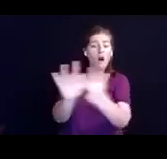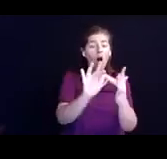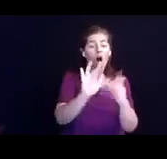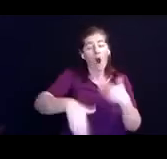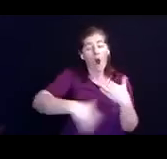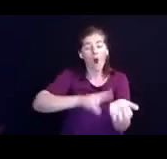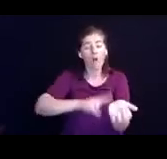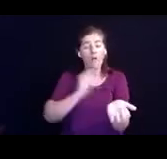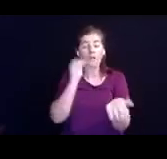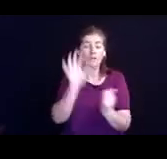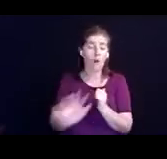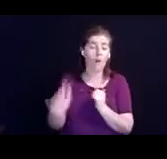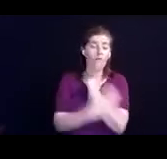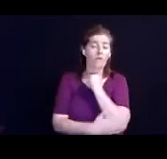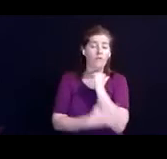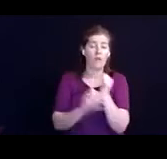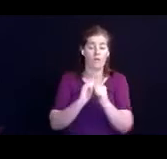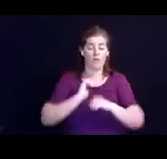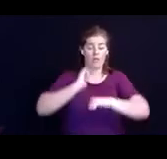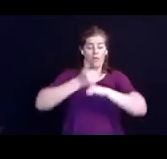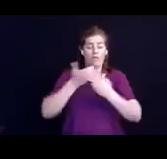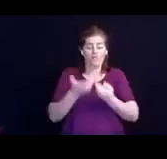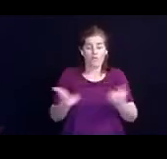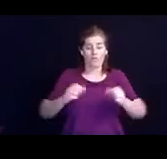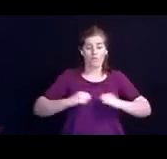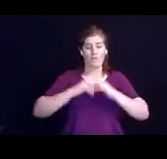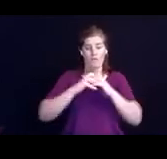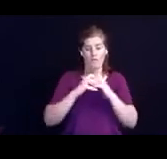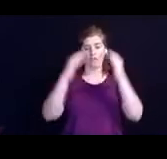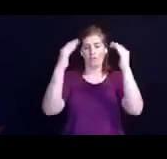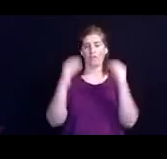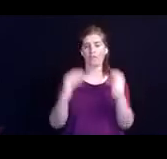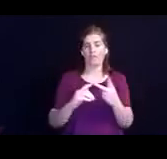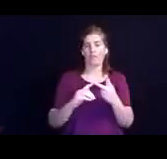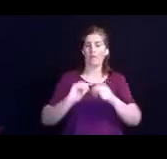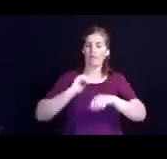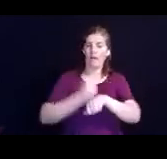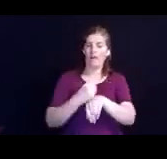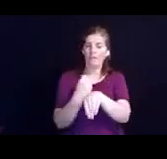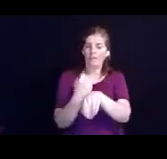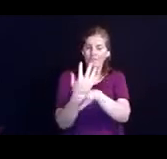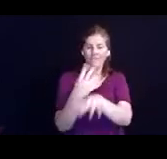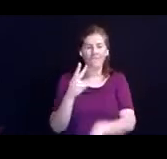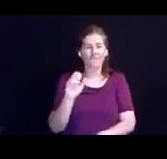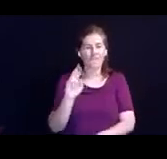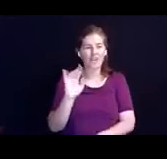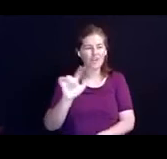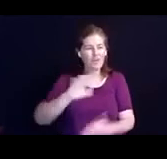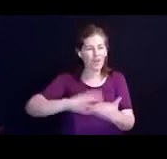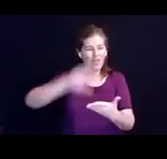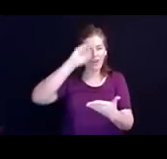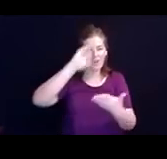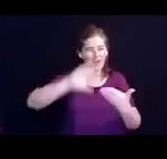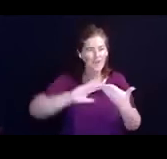with the resources that we are creating. We are creating a virtual learning community. We live in now a digital world and a virtual